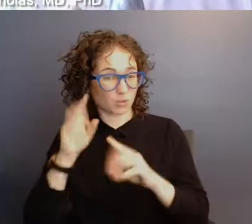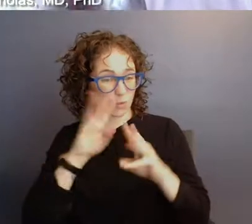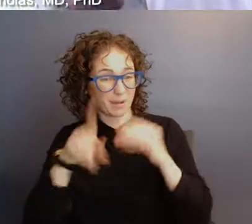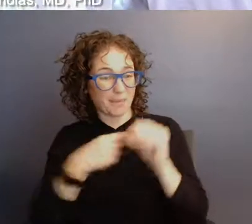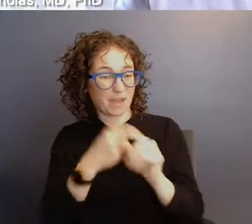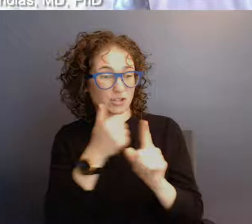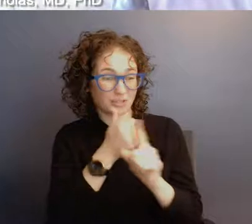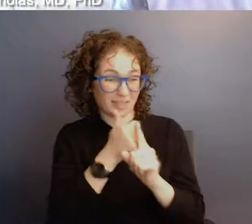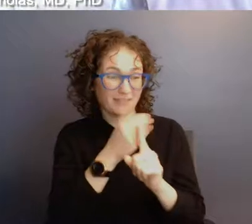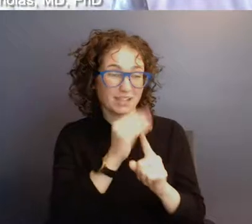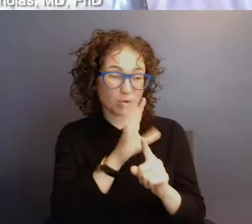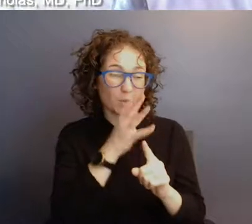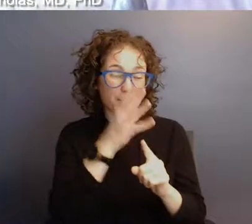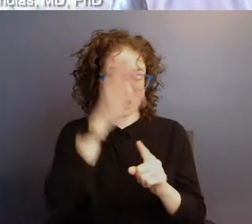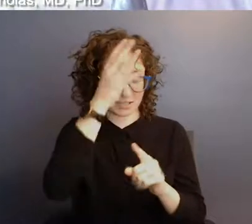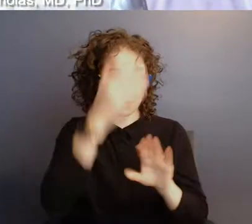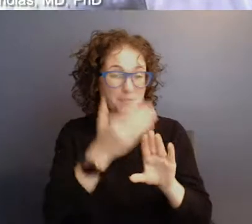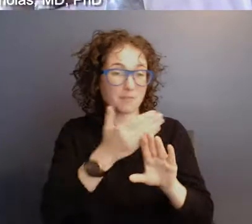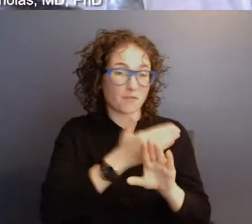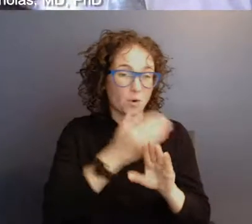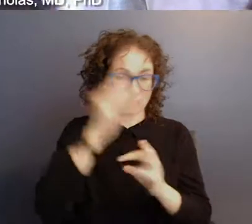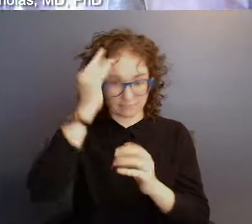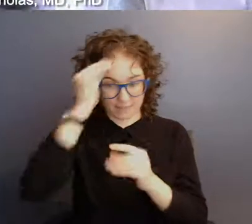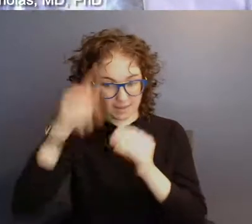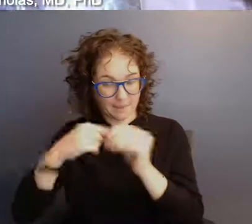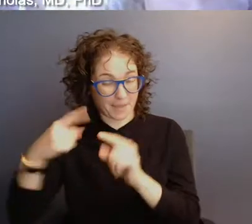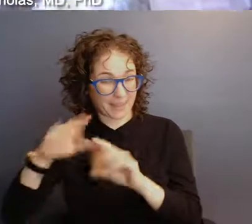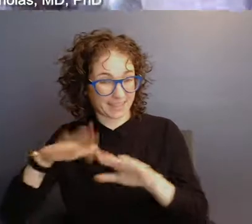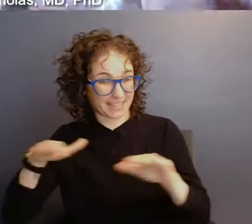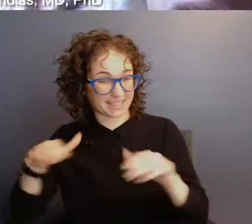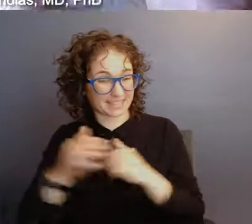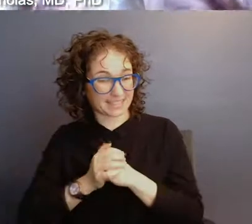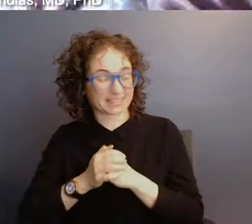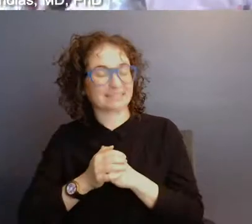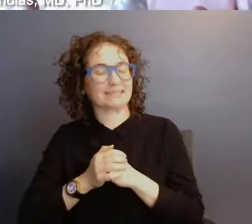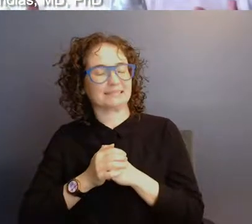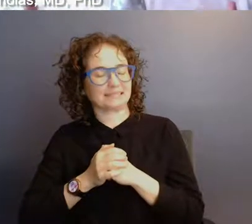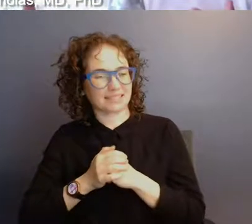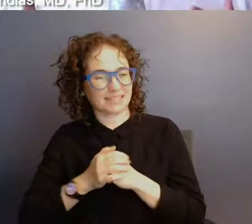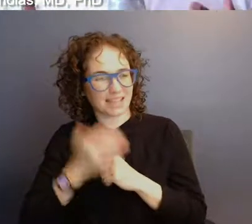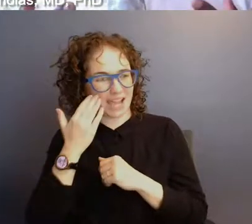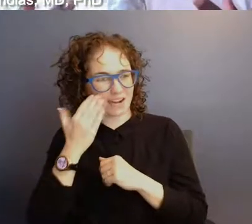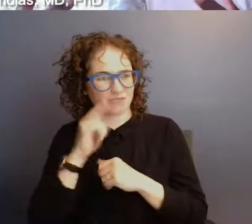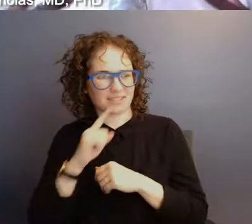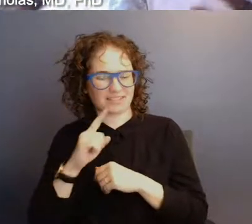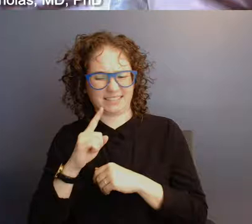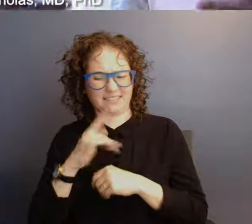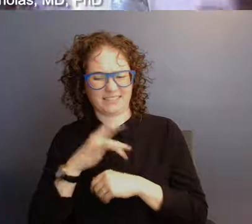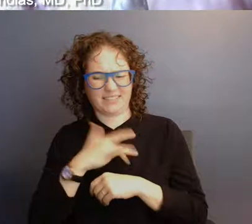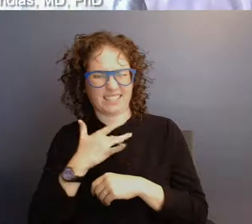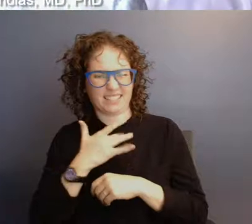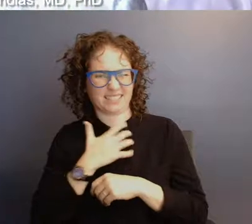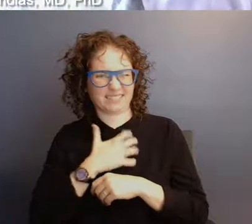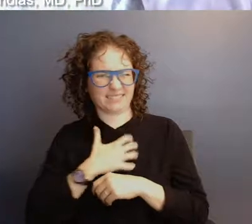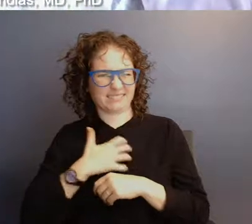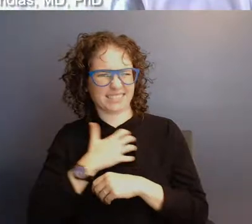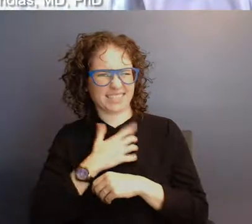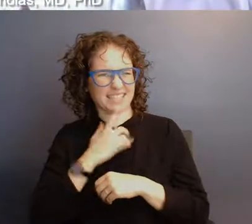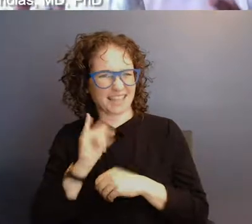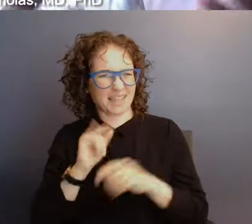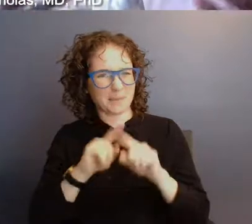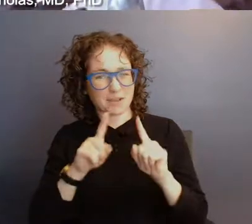parents before you worry about your children. And that's almost sacrilege to say out loud, but in terms of relative